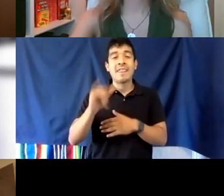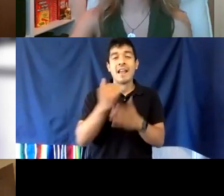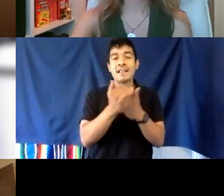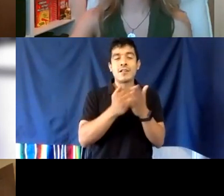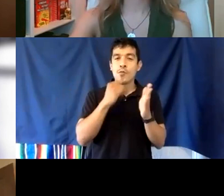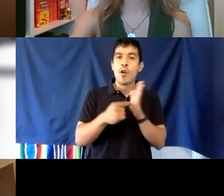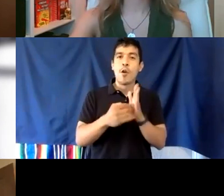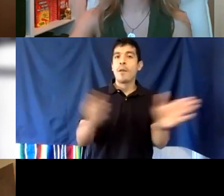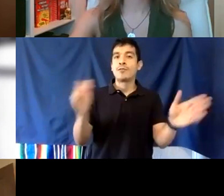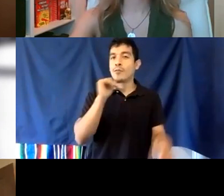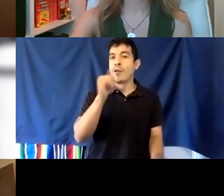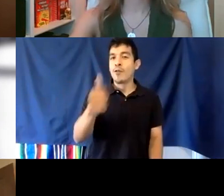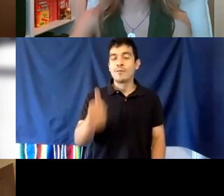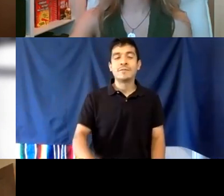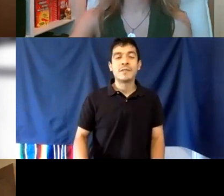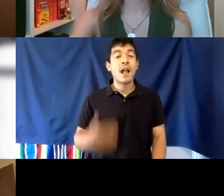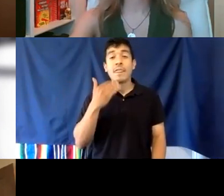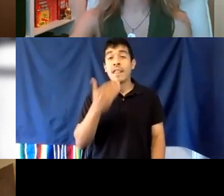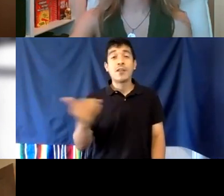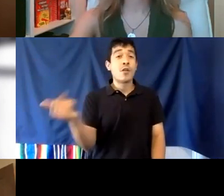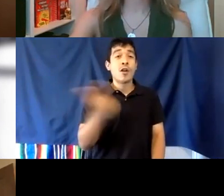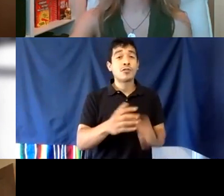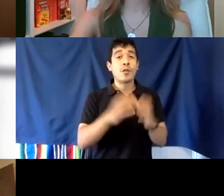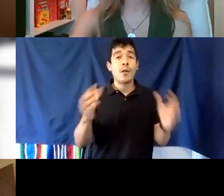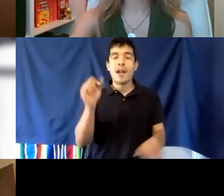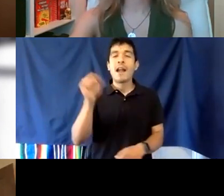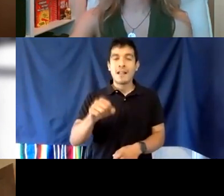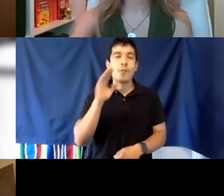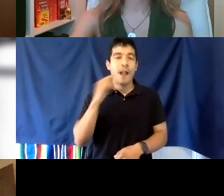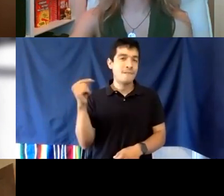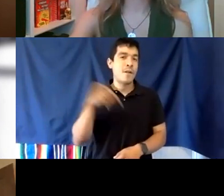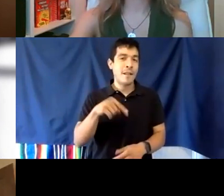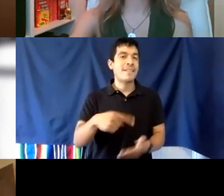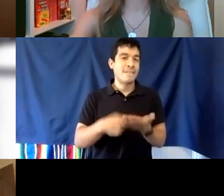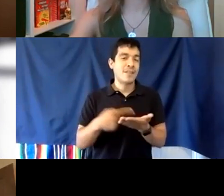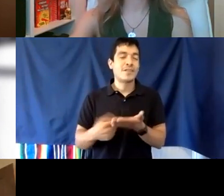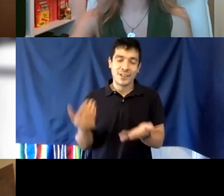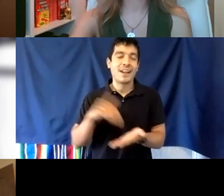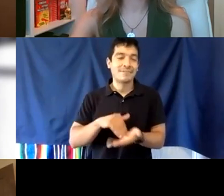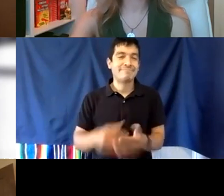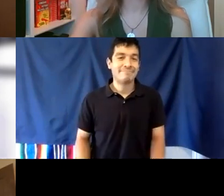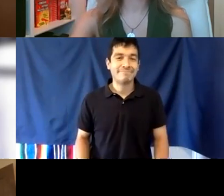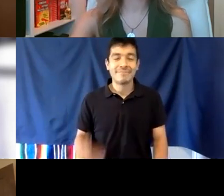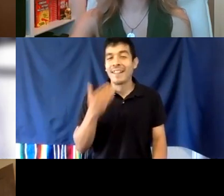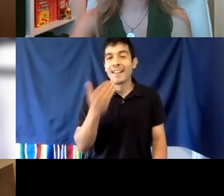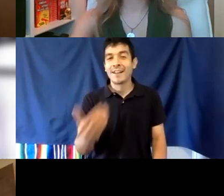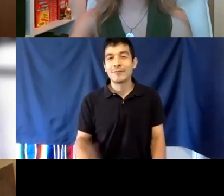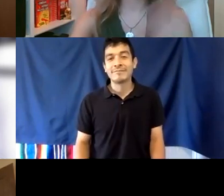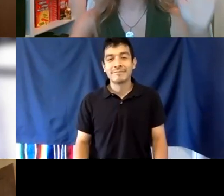tomorrow. Thank you all so much. And yes, we will have to come back to continue this conversation. Thank you.